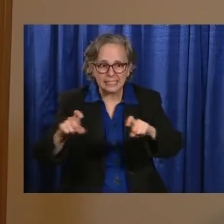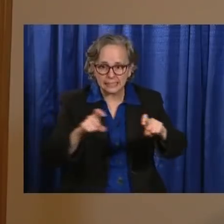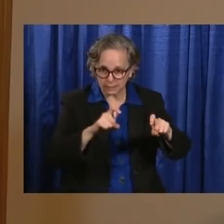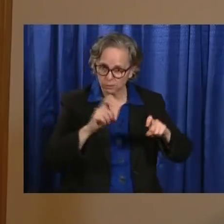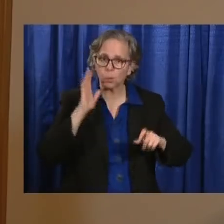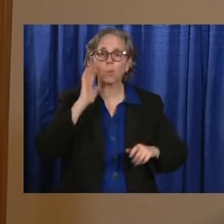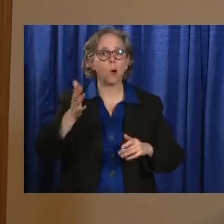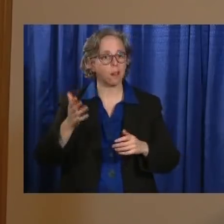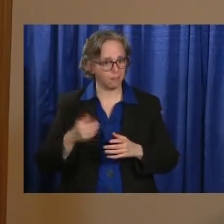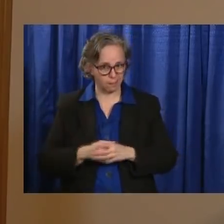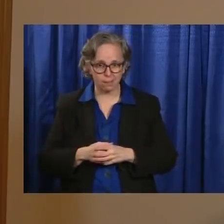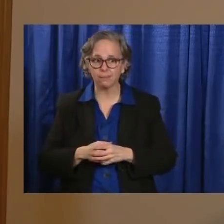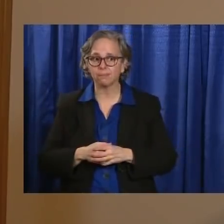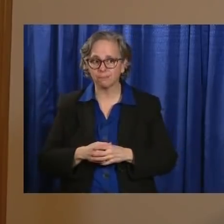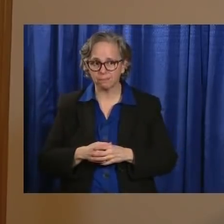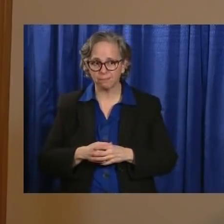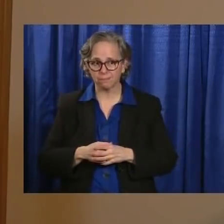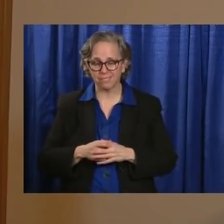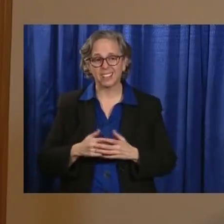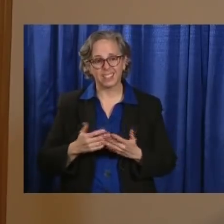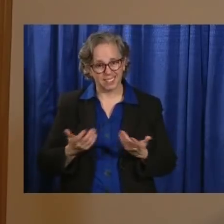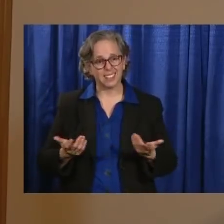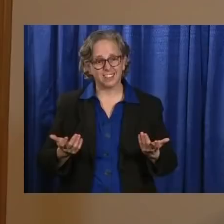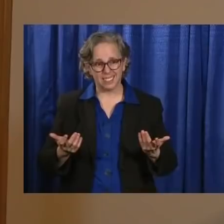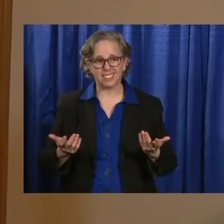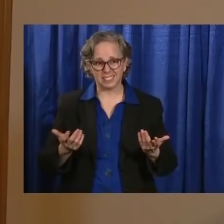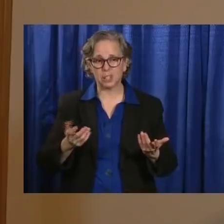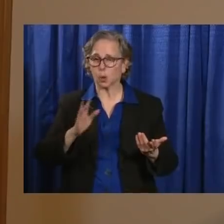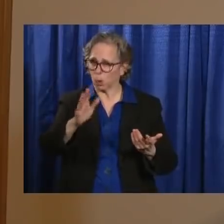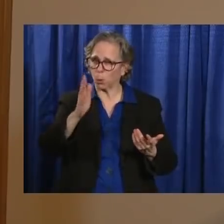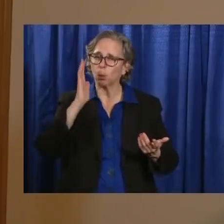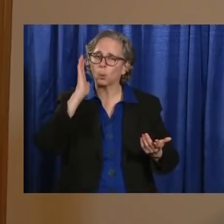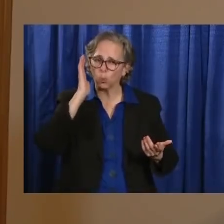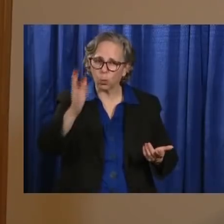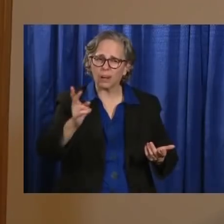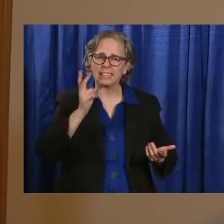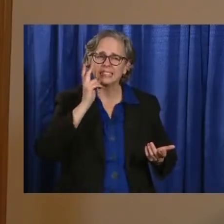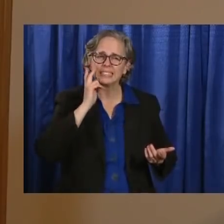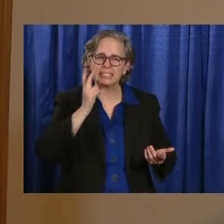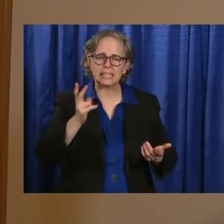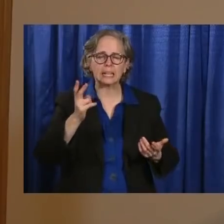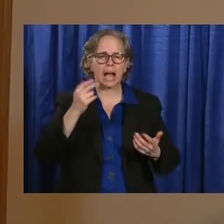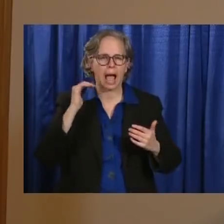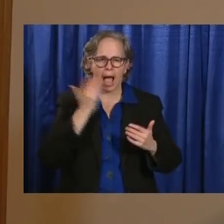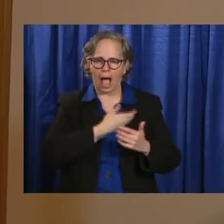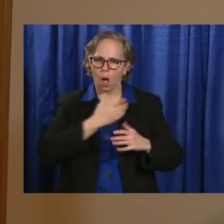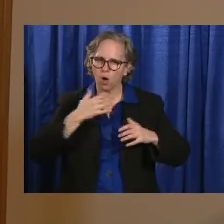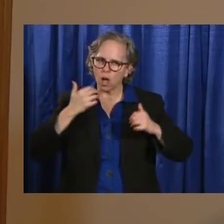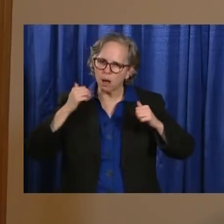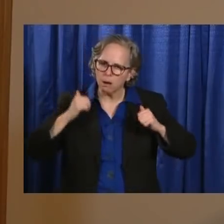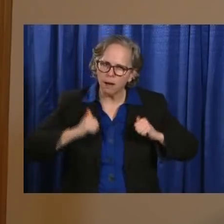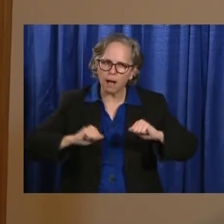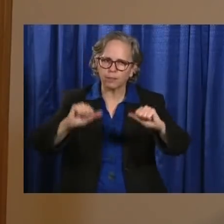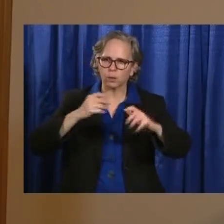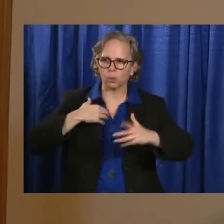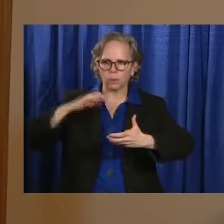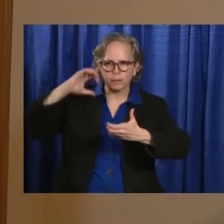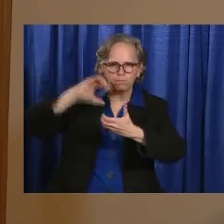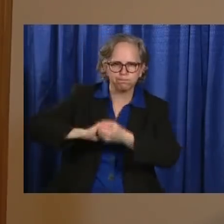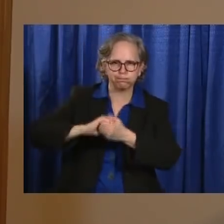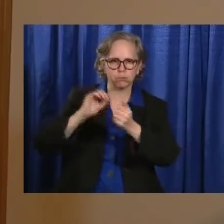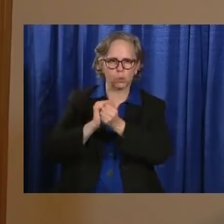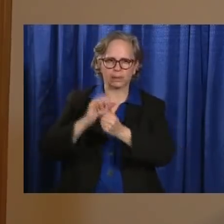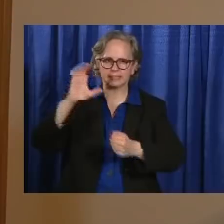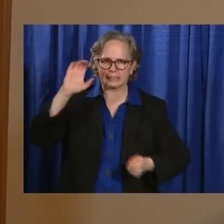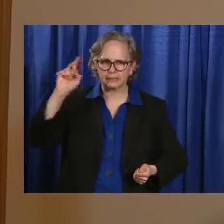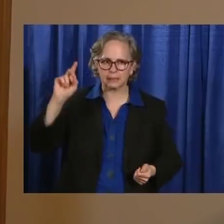ultimately serologic testing. So you'll be seeing huge efforts underway. We're going to be doing tons with the CDC, but we're also going to do some of